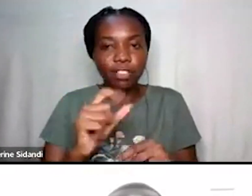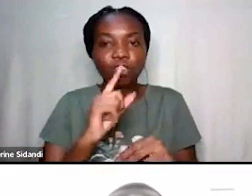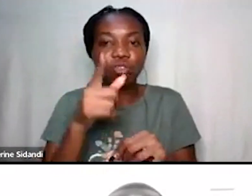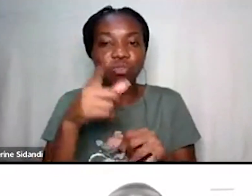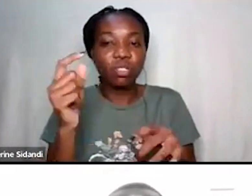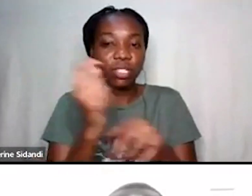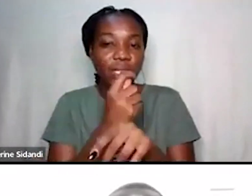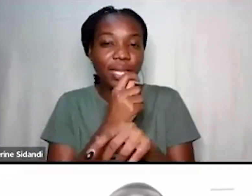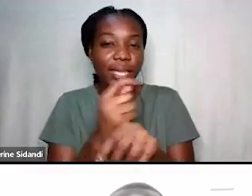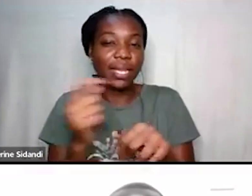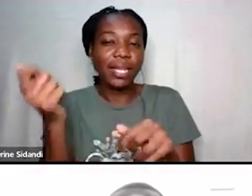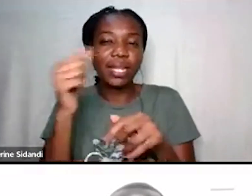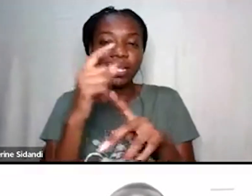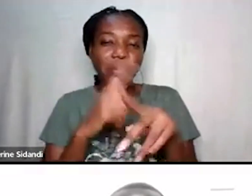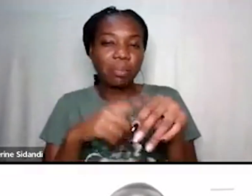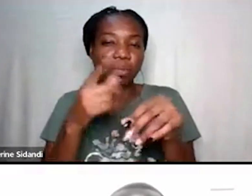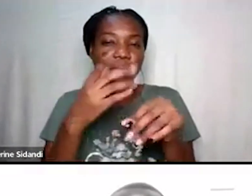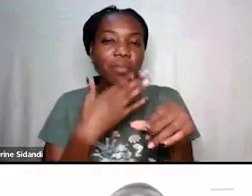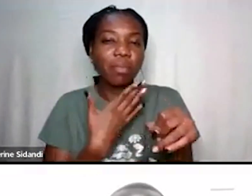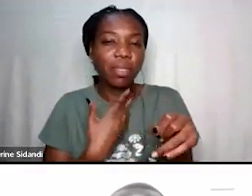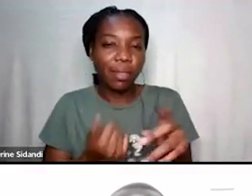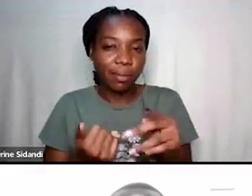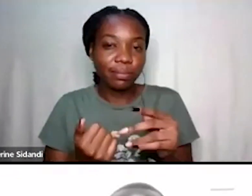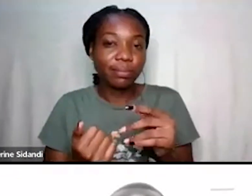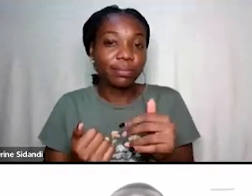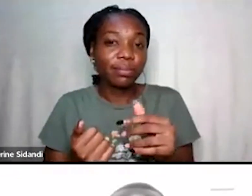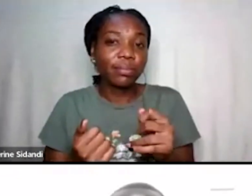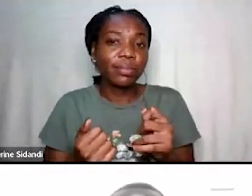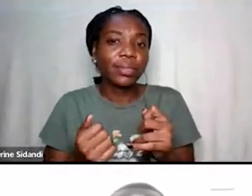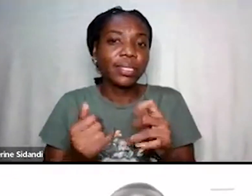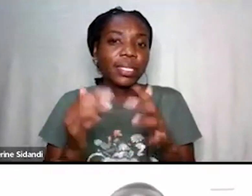your own pace and just get to